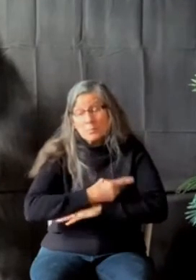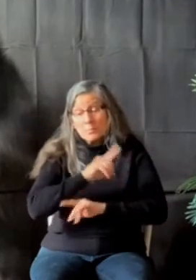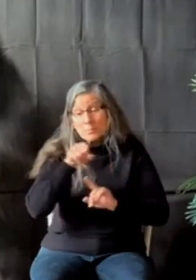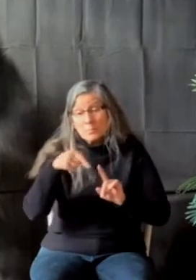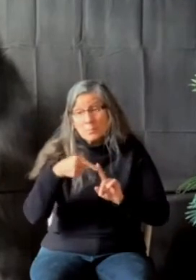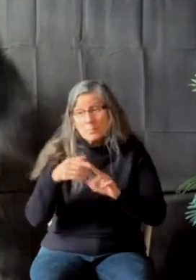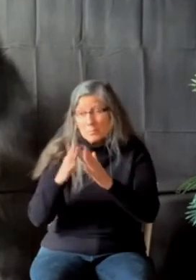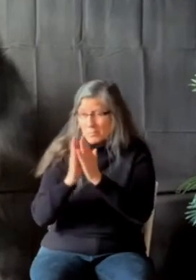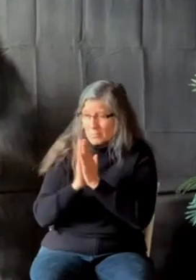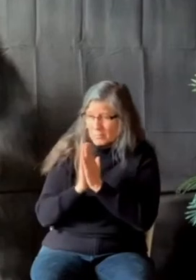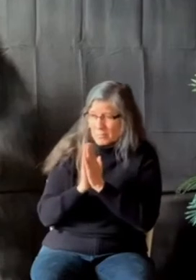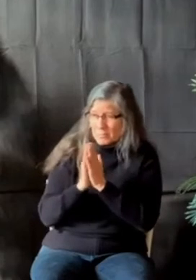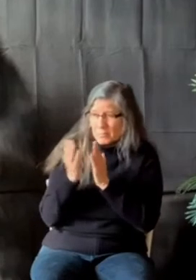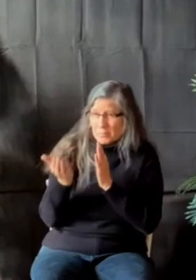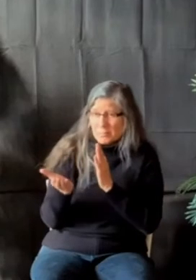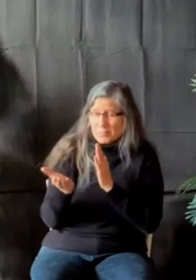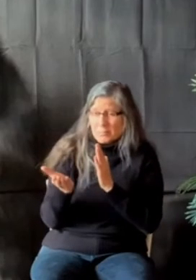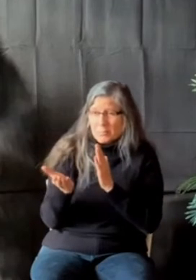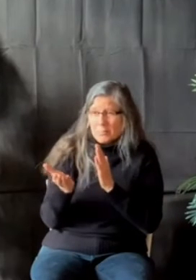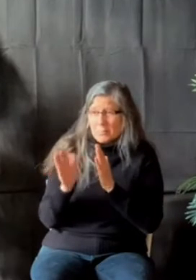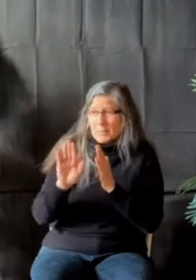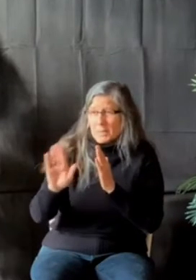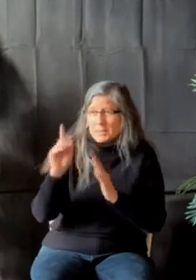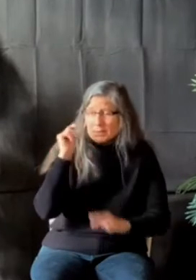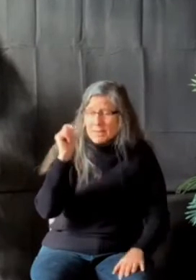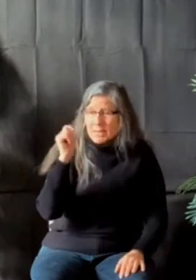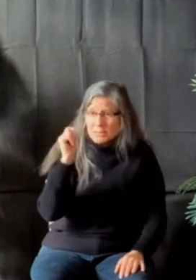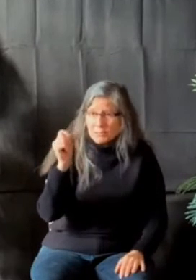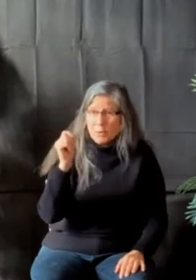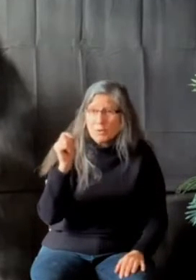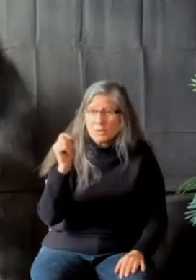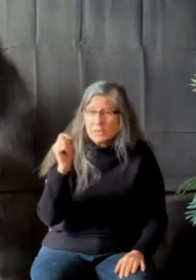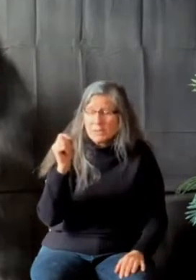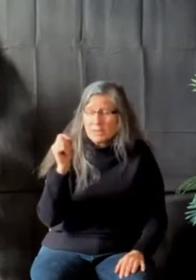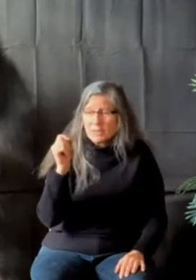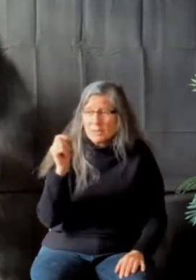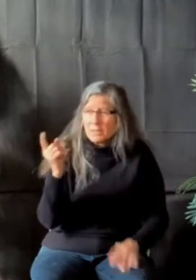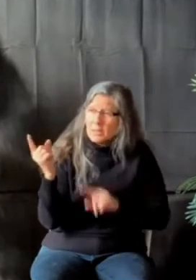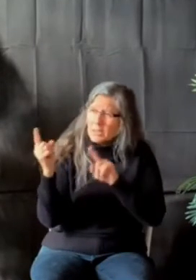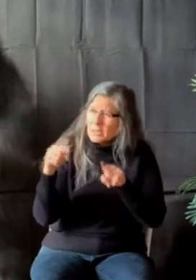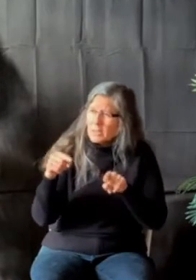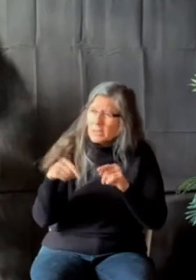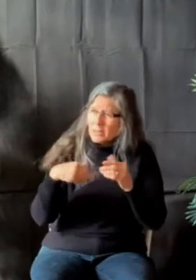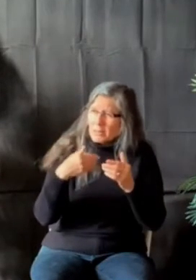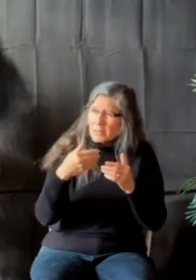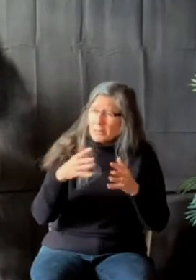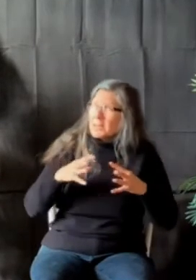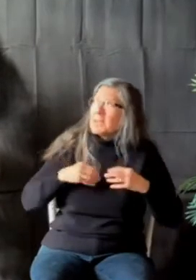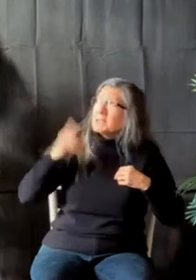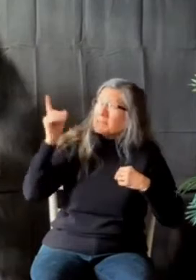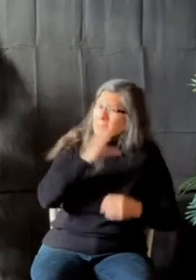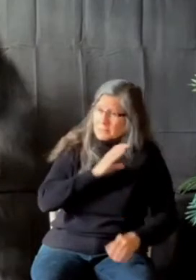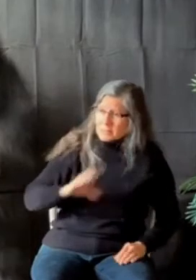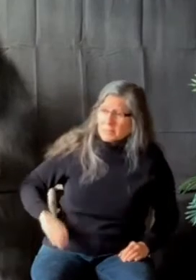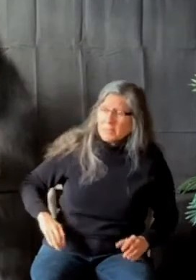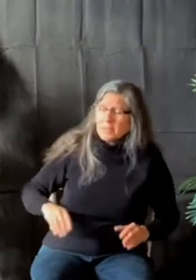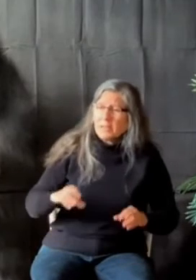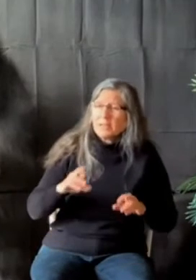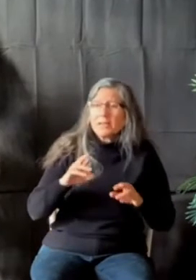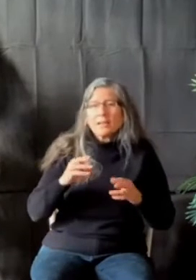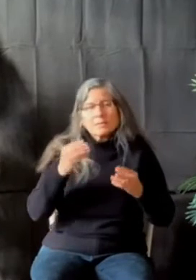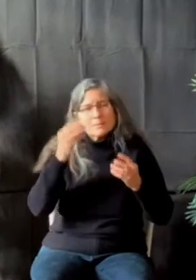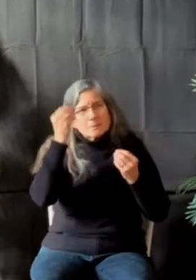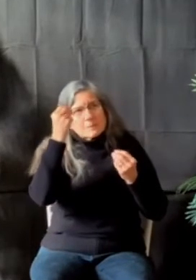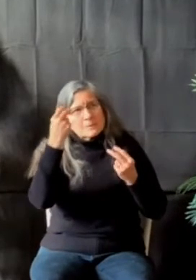when asked about his testimony of coming to Christ, he